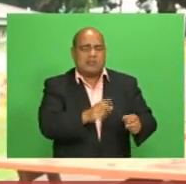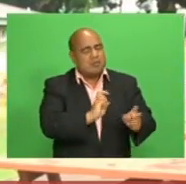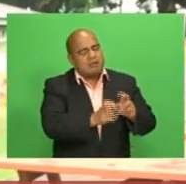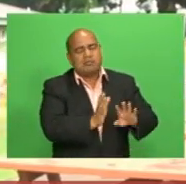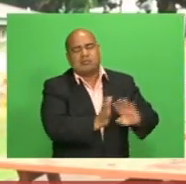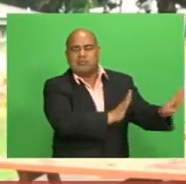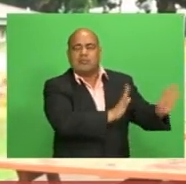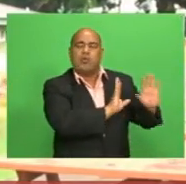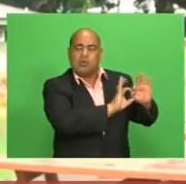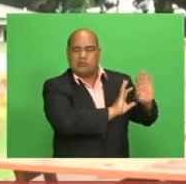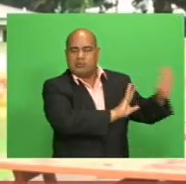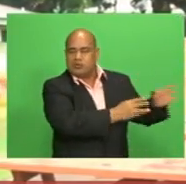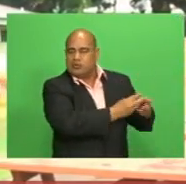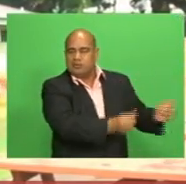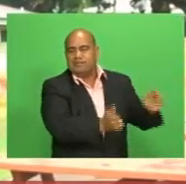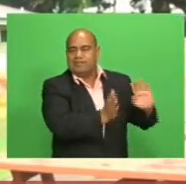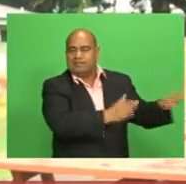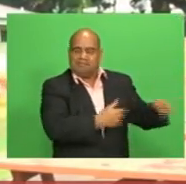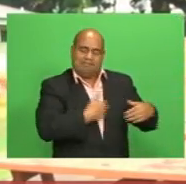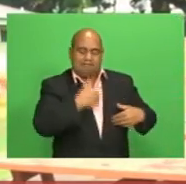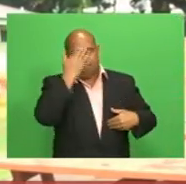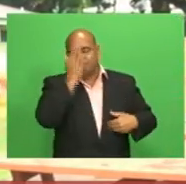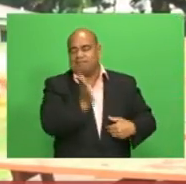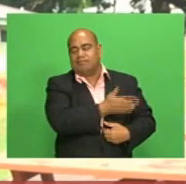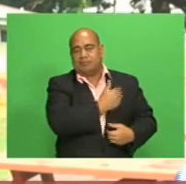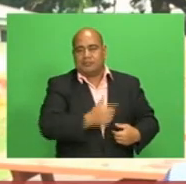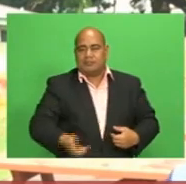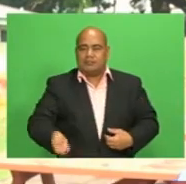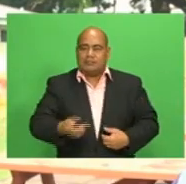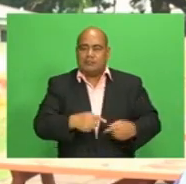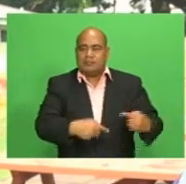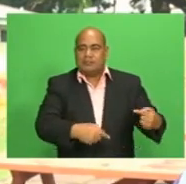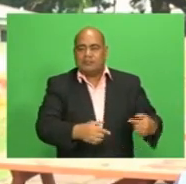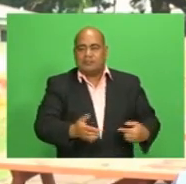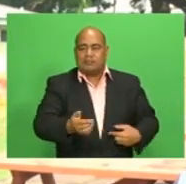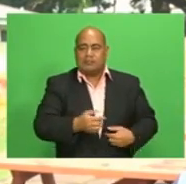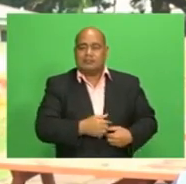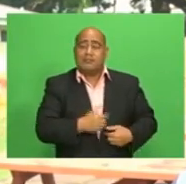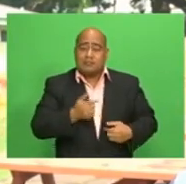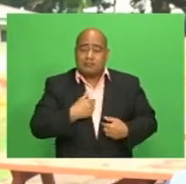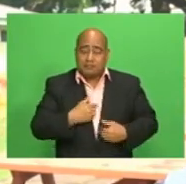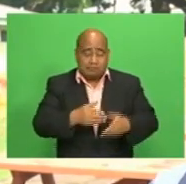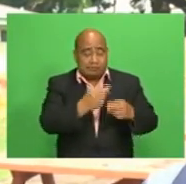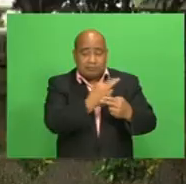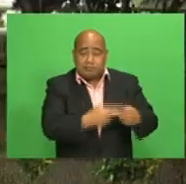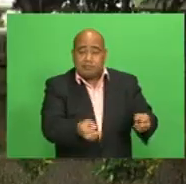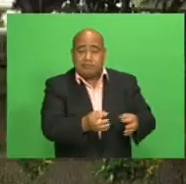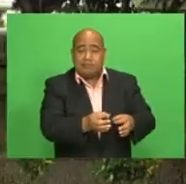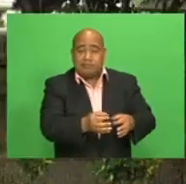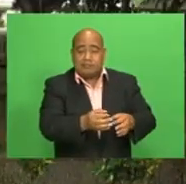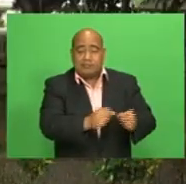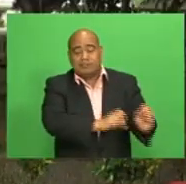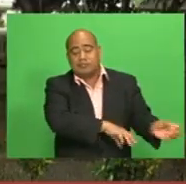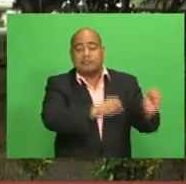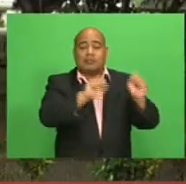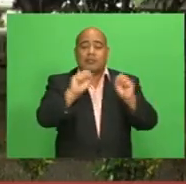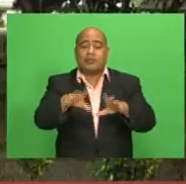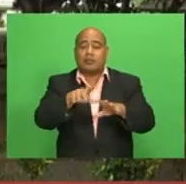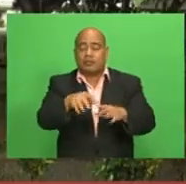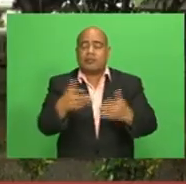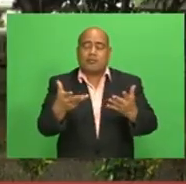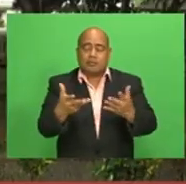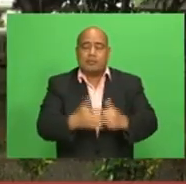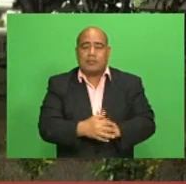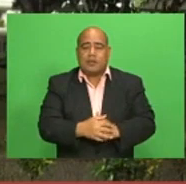the protest or why people are fighting. I just come to school to get my education resources and go back home. For something like this to get in the